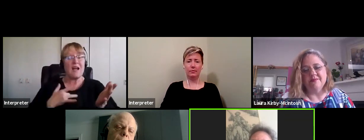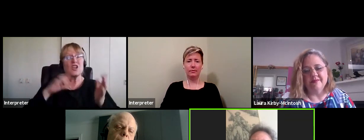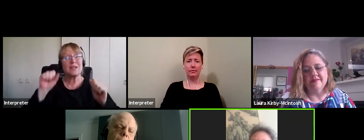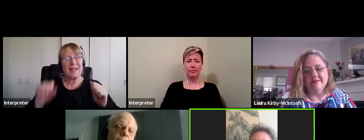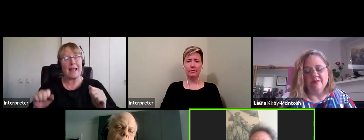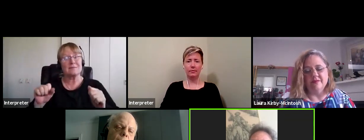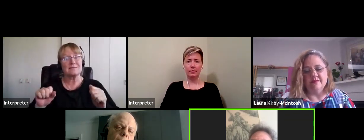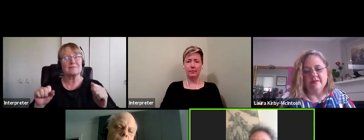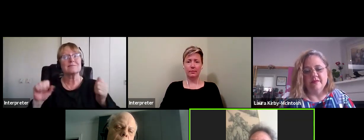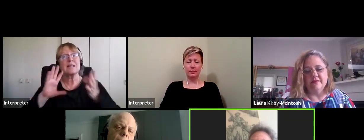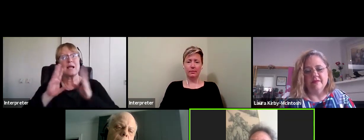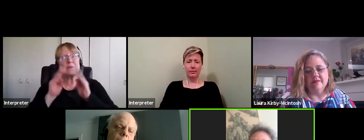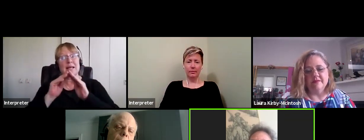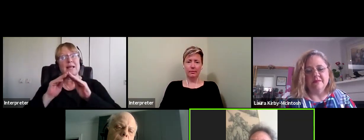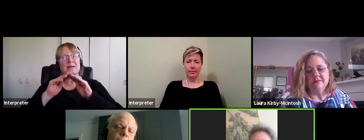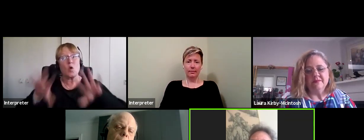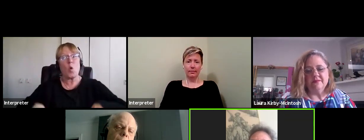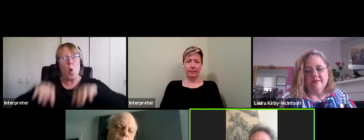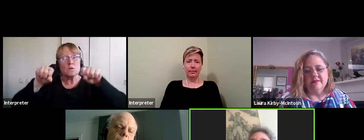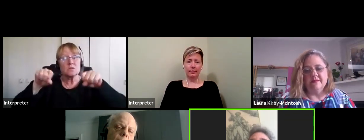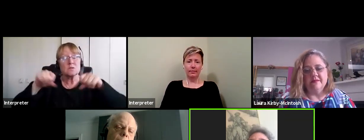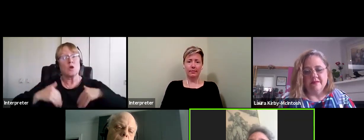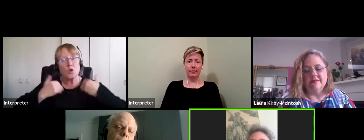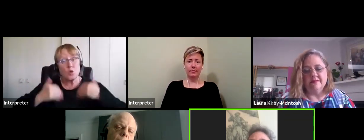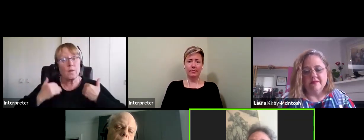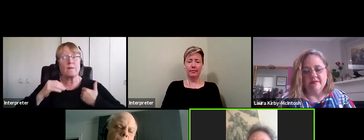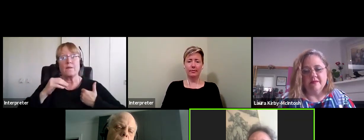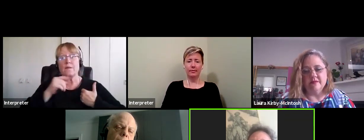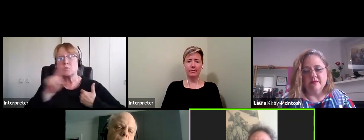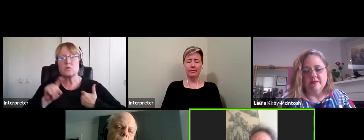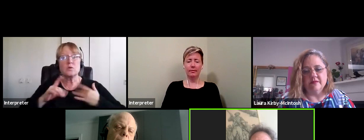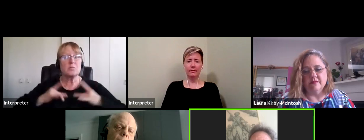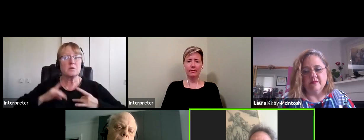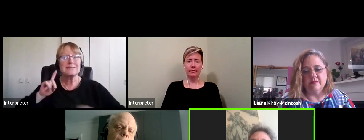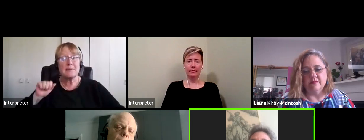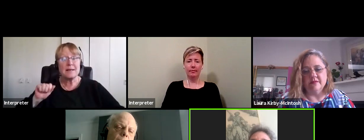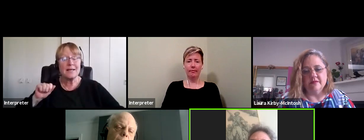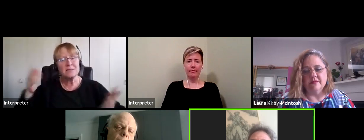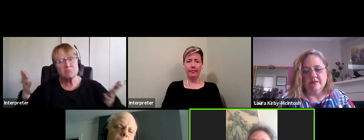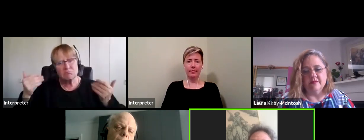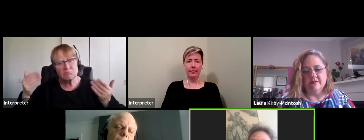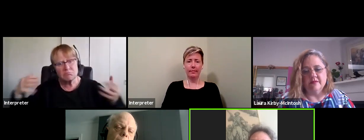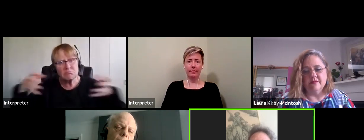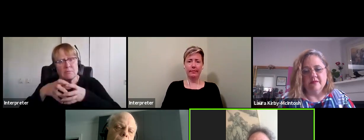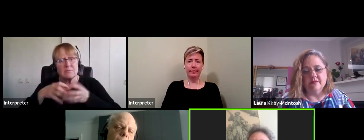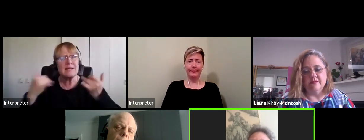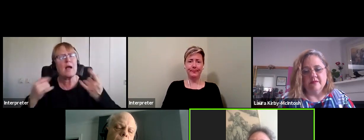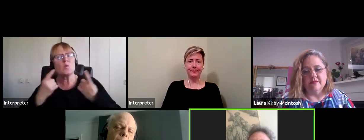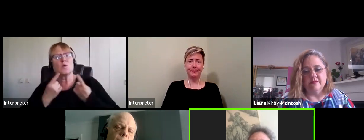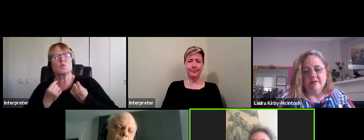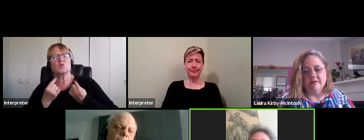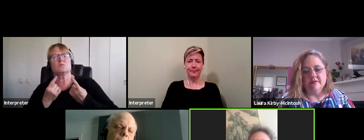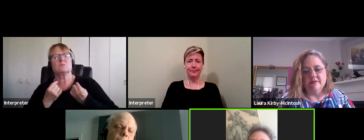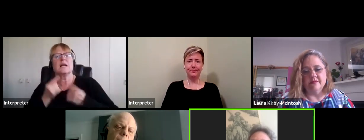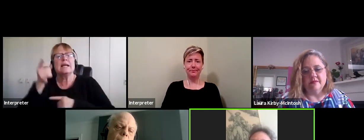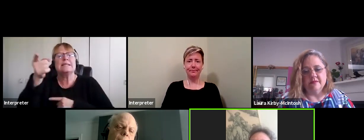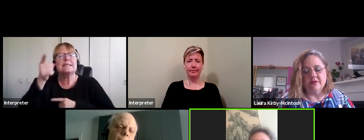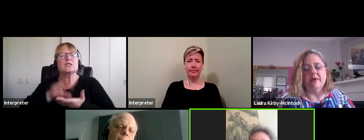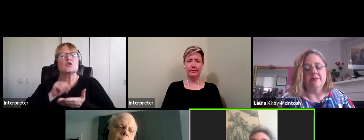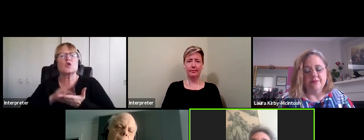government with young people with disabilities to say exactly what could be done for distance learning right